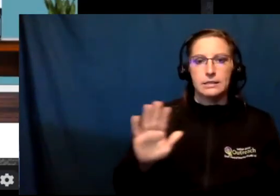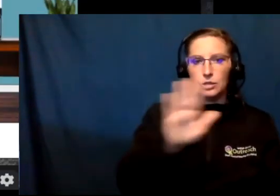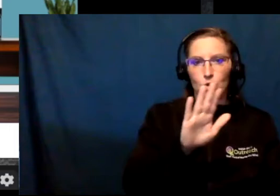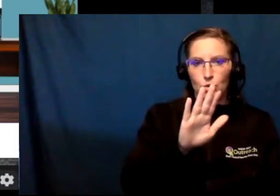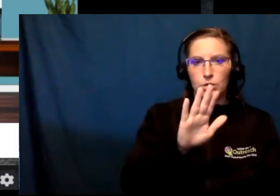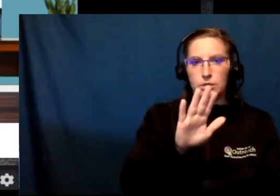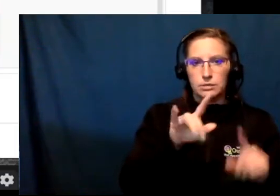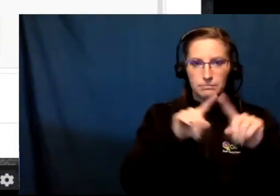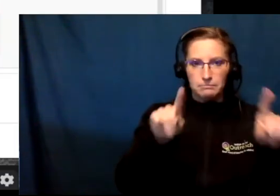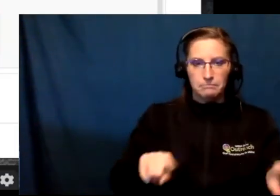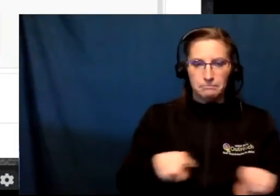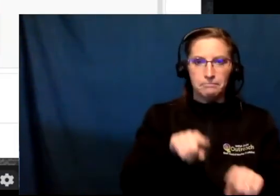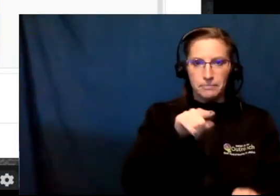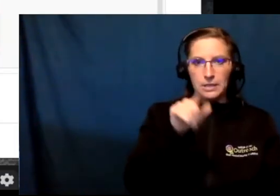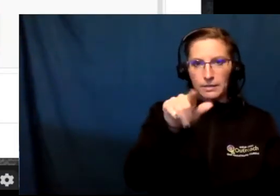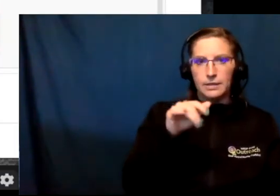the